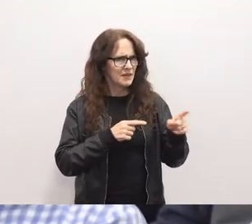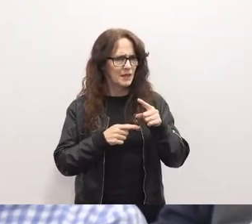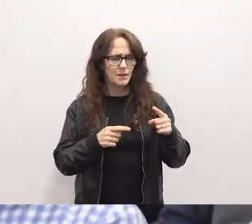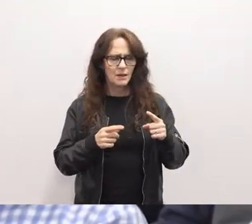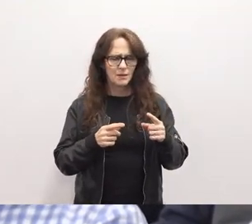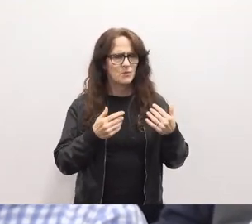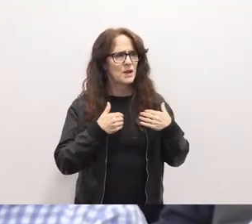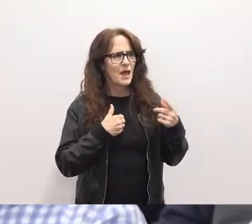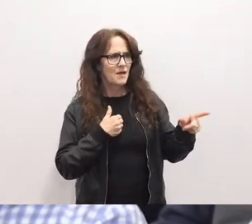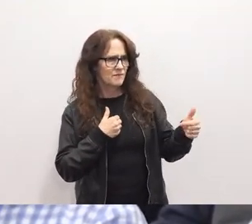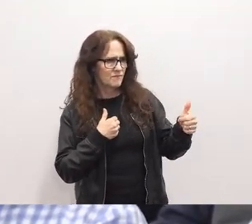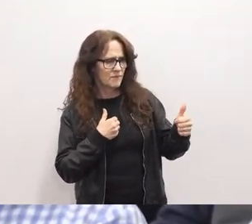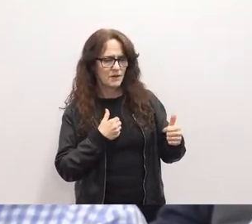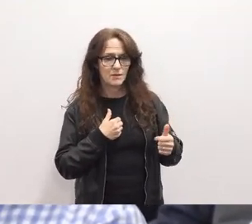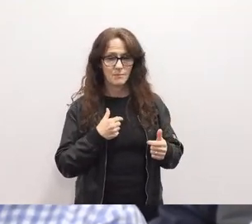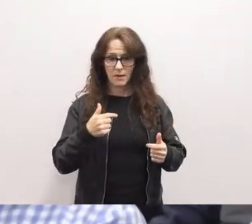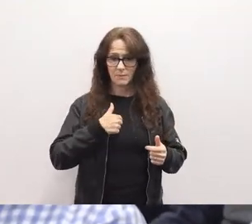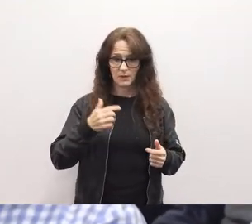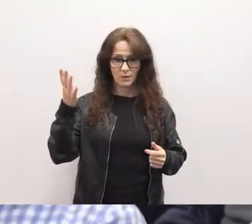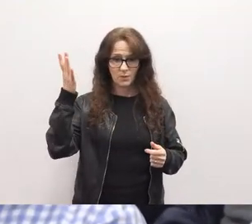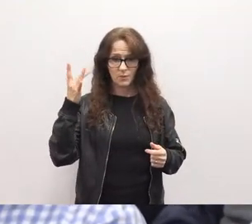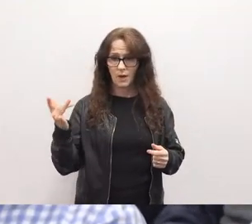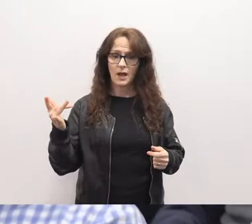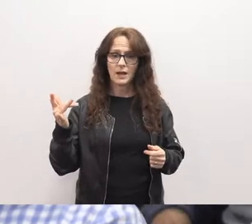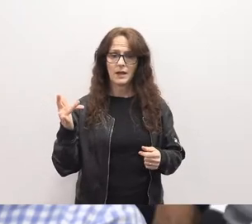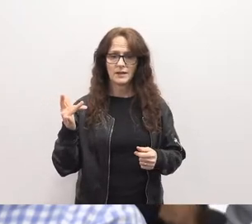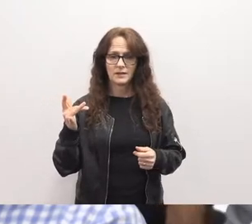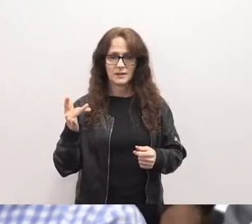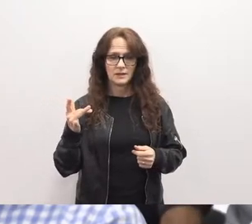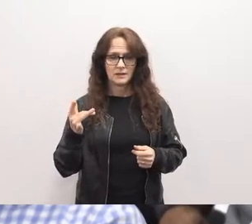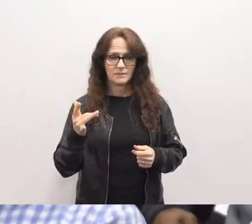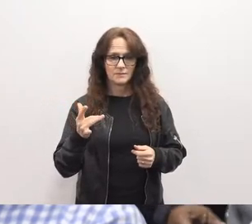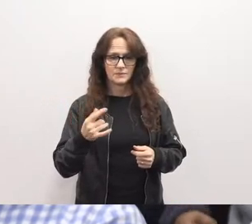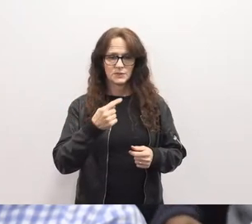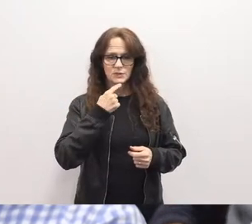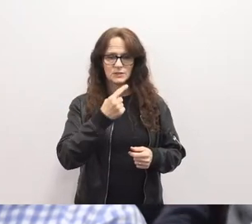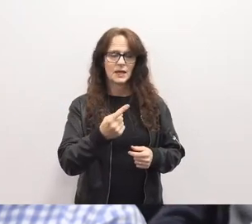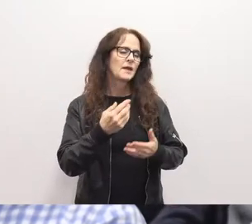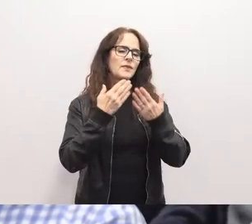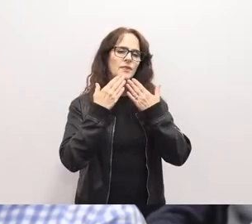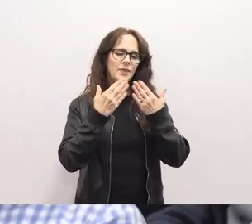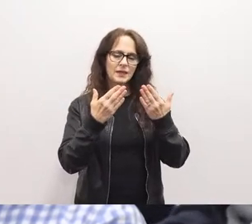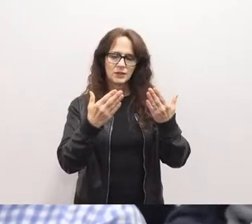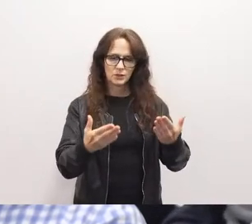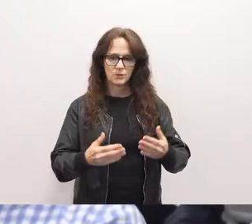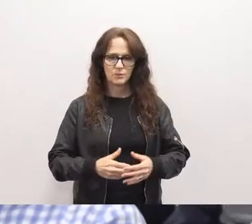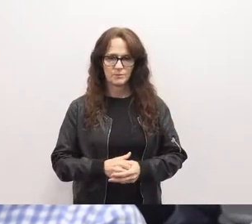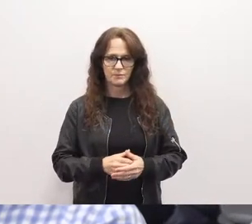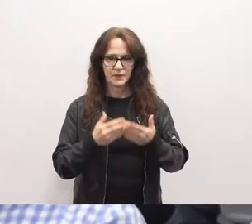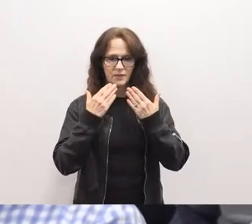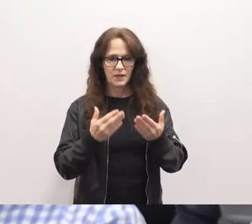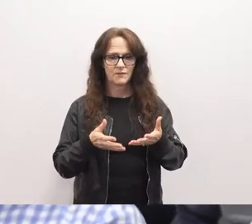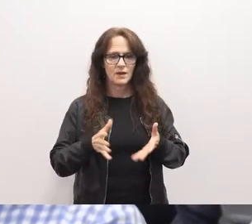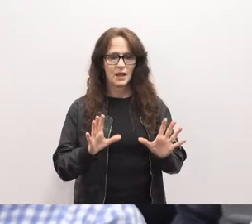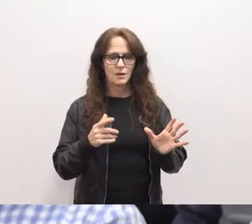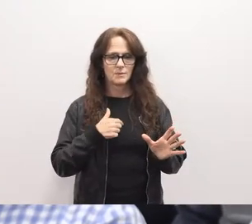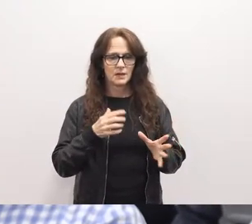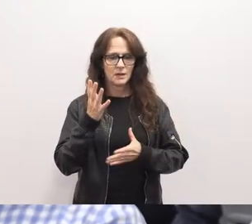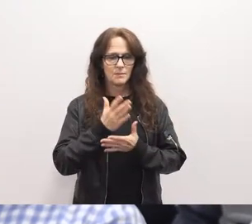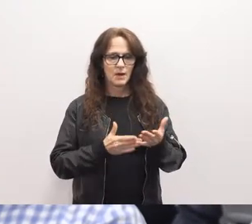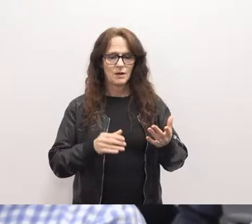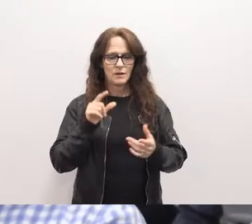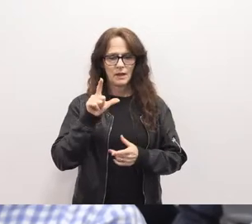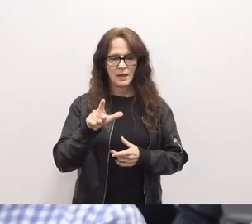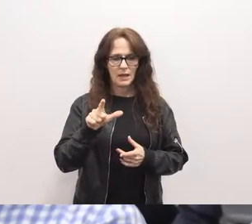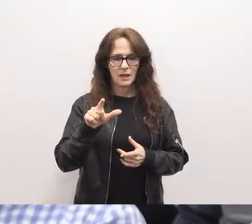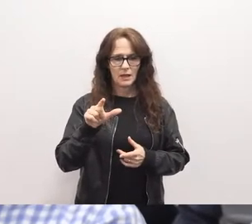me, the why was to say thank you. Thank you for allowing me to be part of the